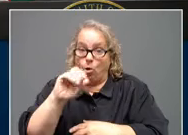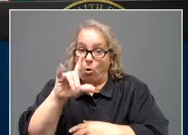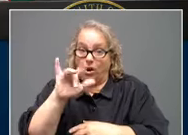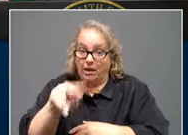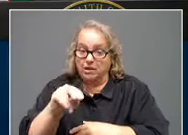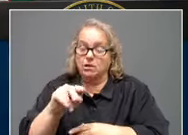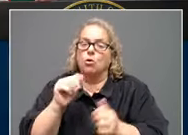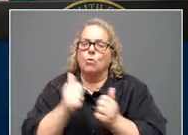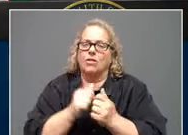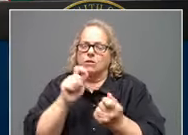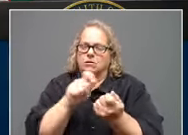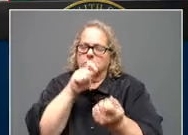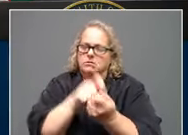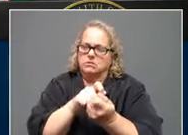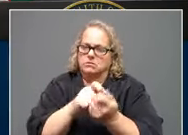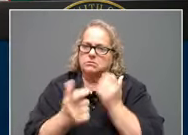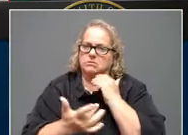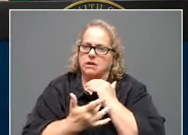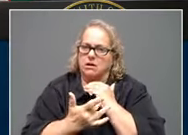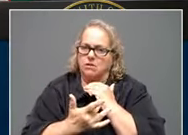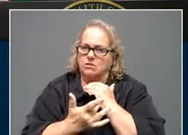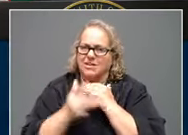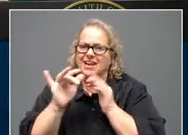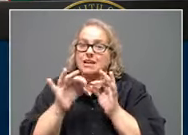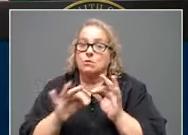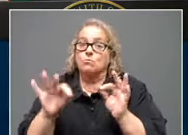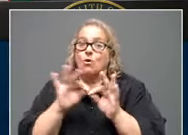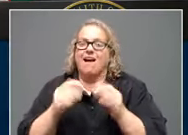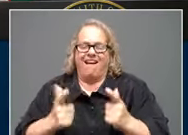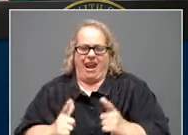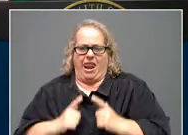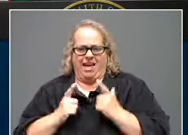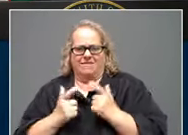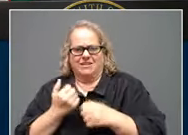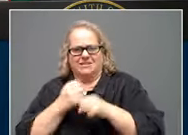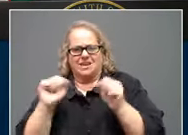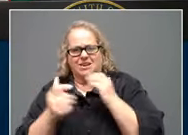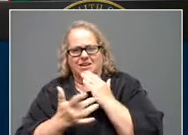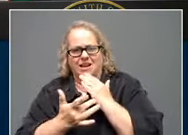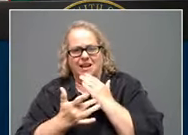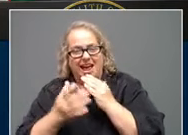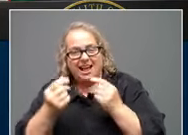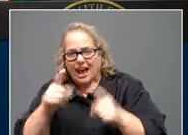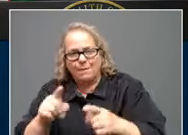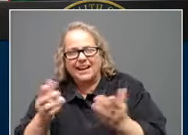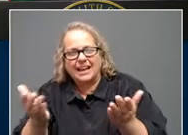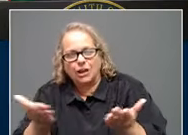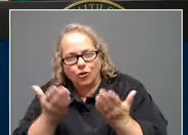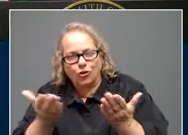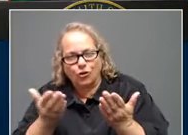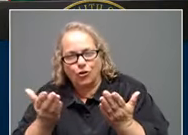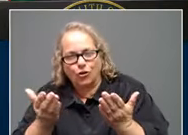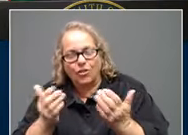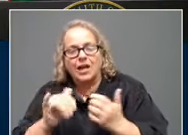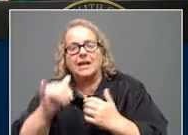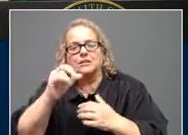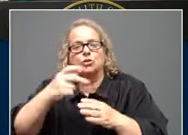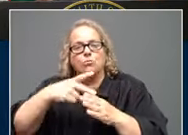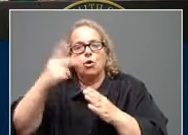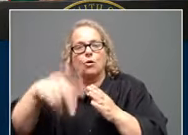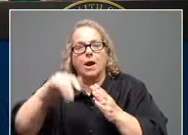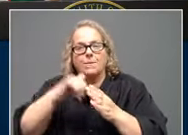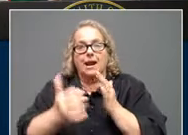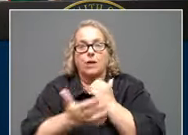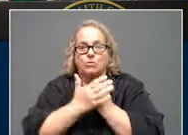this area. These are important, potentially life-saving technologies, and they're happening right here. This is a program that hopefully helps take it